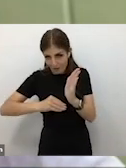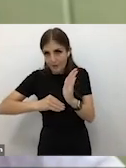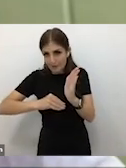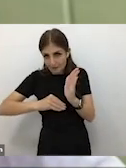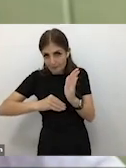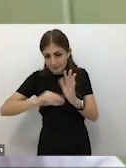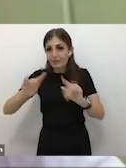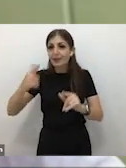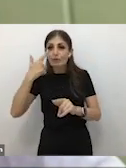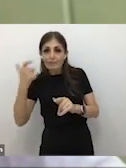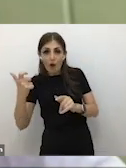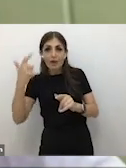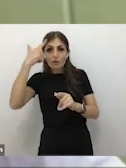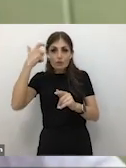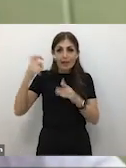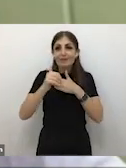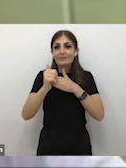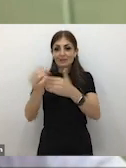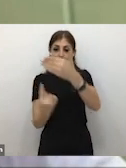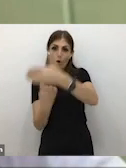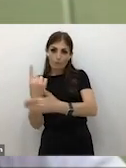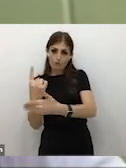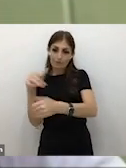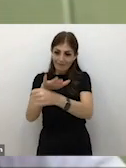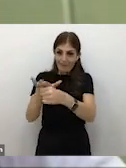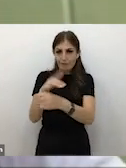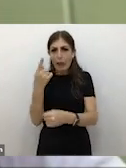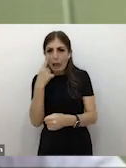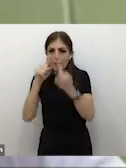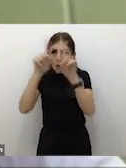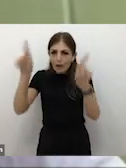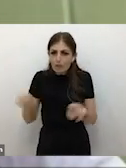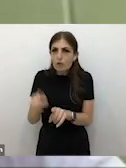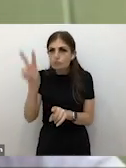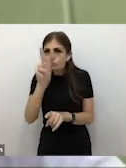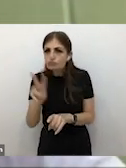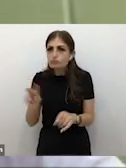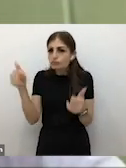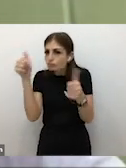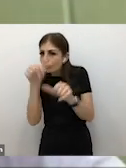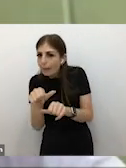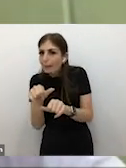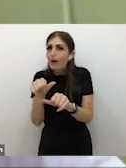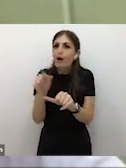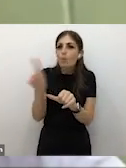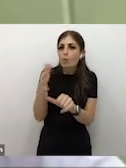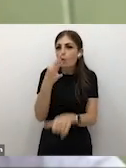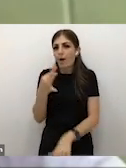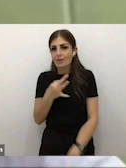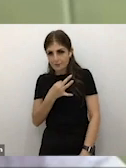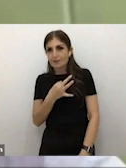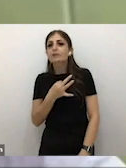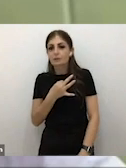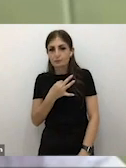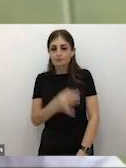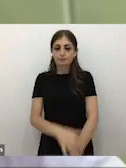can find the Creative Leadership Program opportunity and have a look at the form so you can get an idea of what we will ask you to